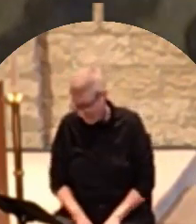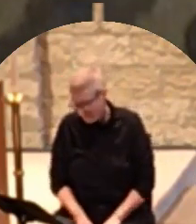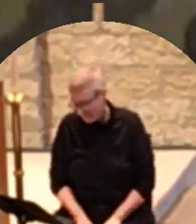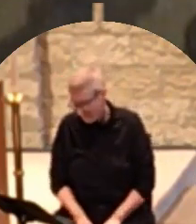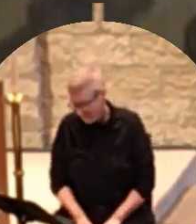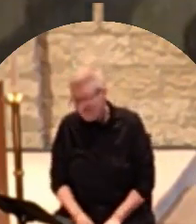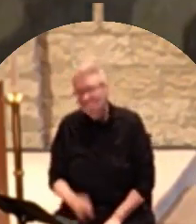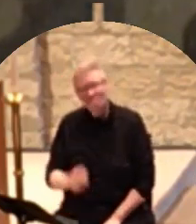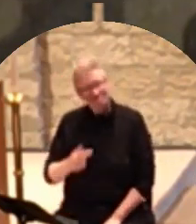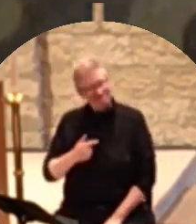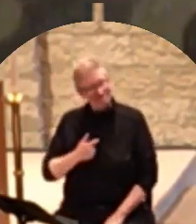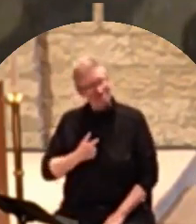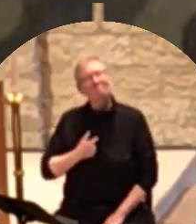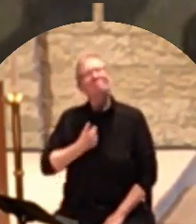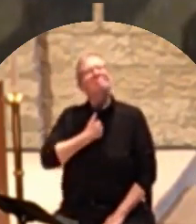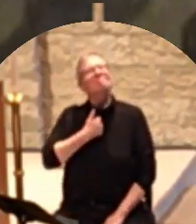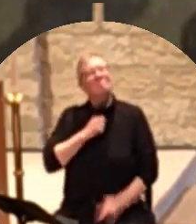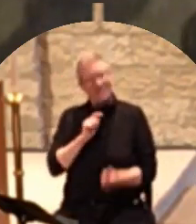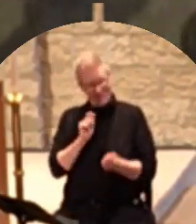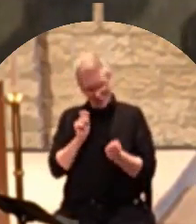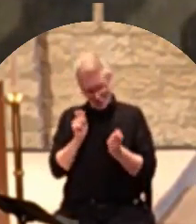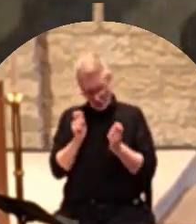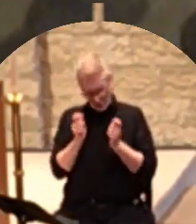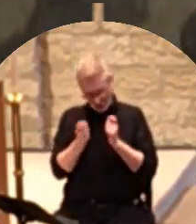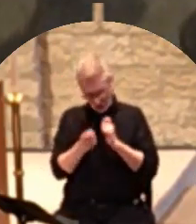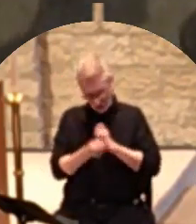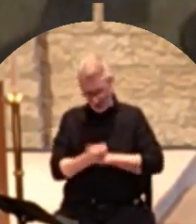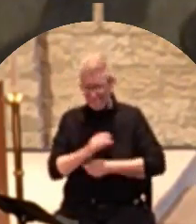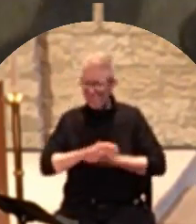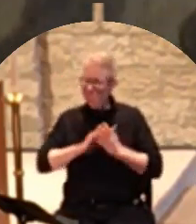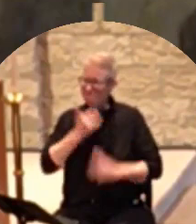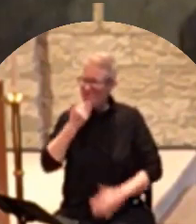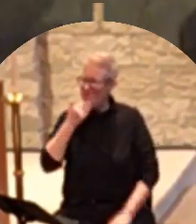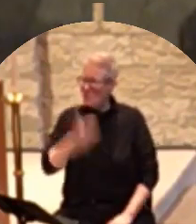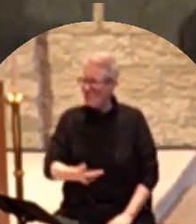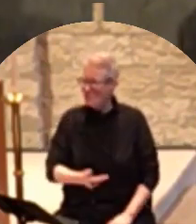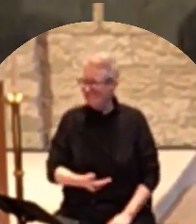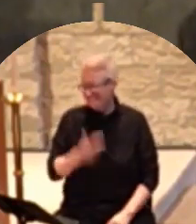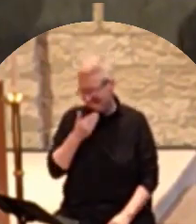I have been changed for good.